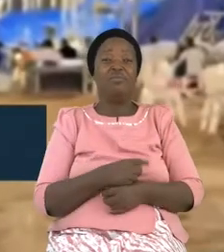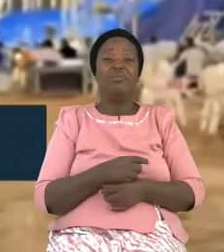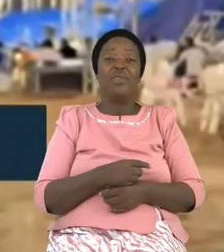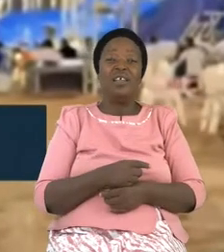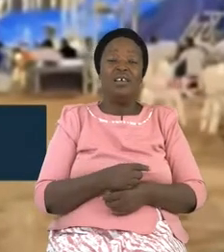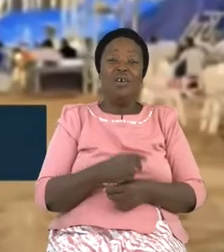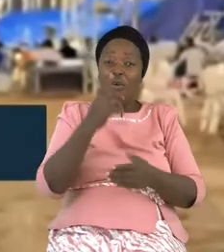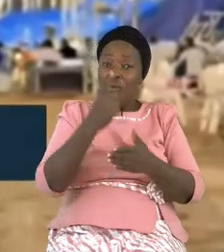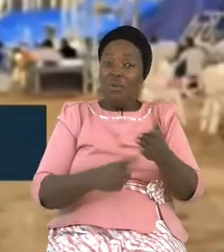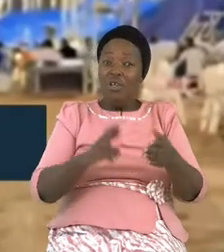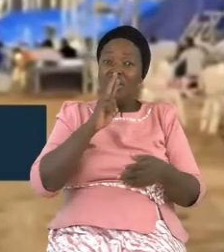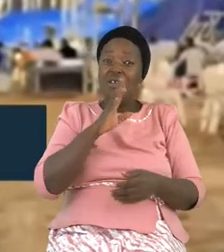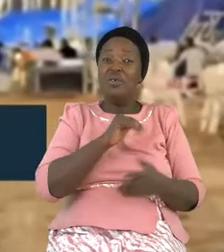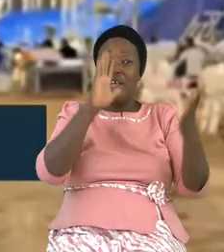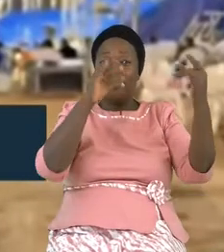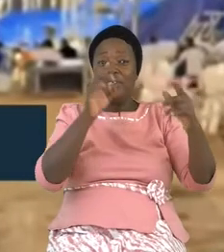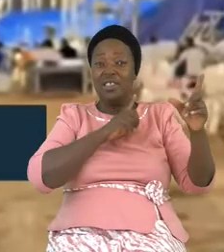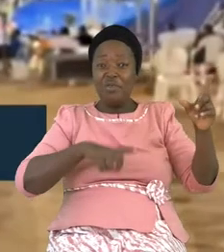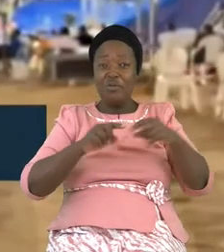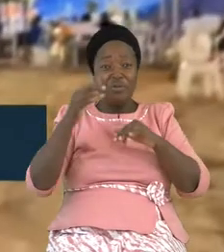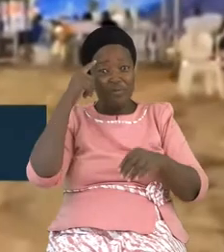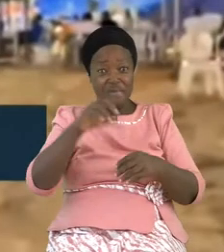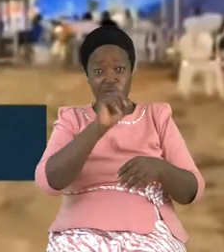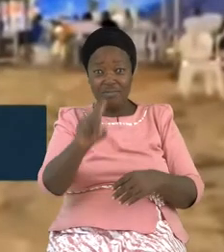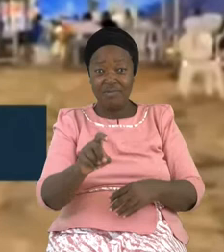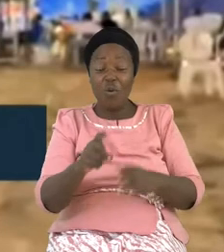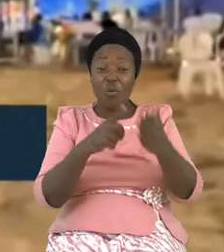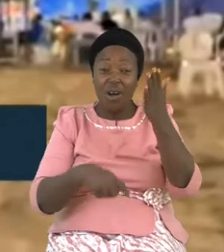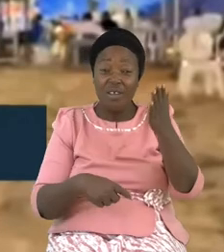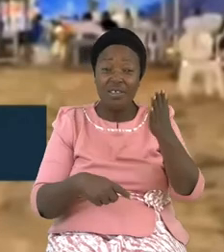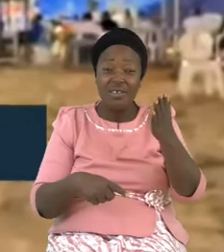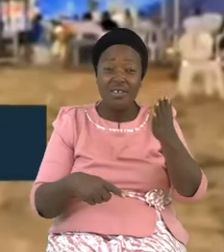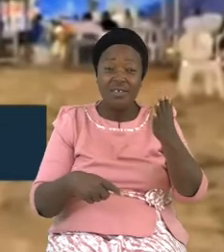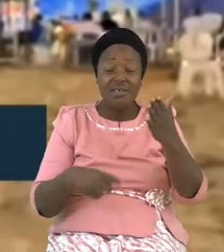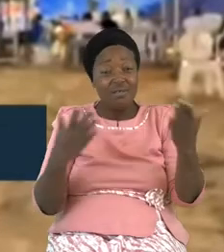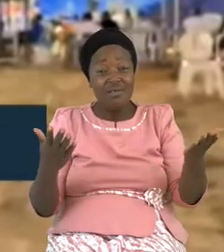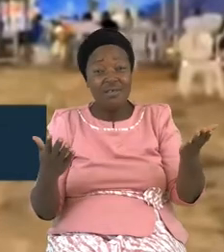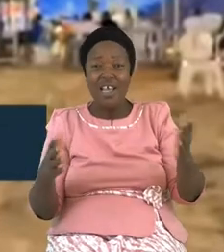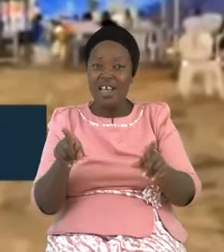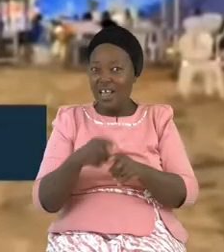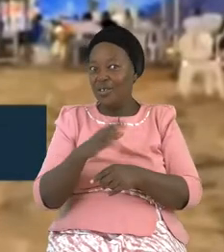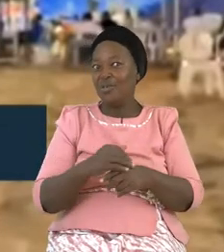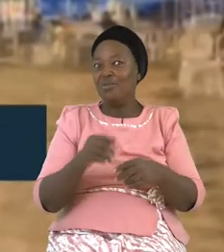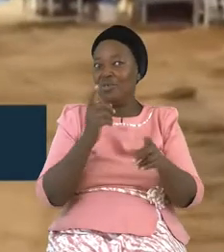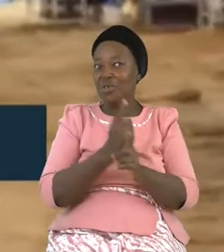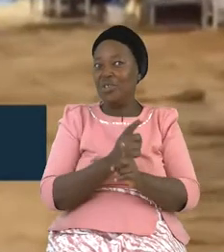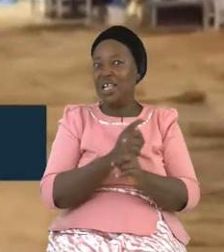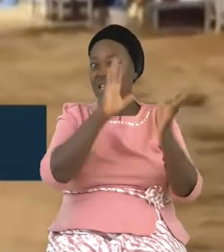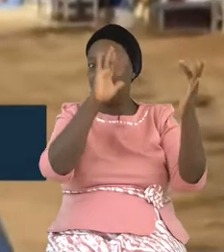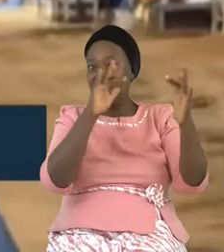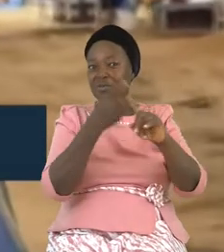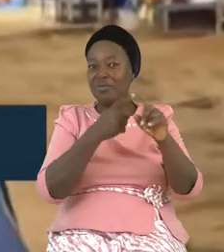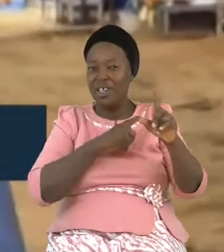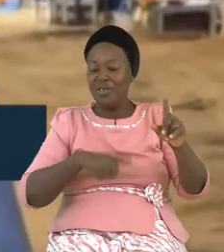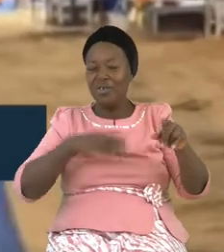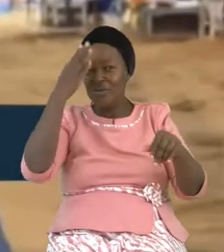Because you need to have, you need to ask. And right now, we'll soon be going to the final prayer, the complete dominion prayer,